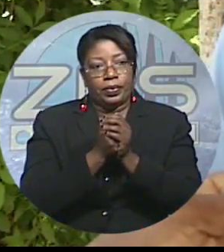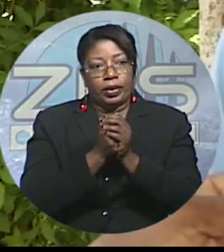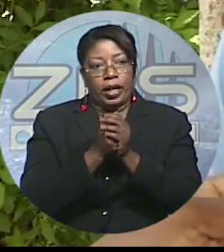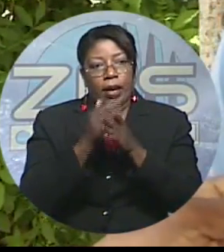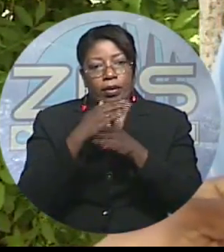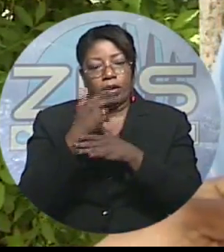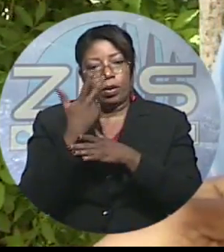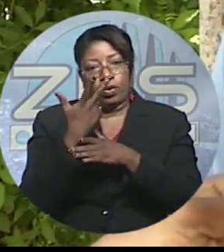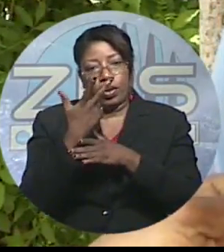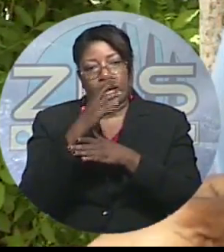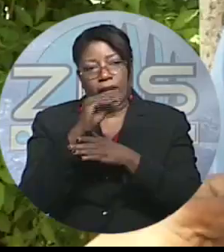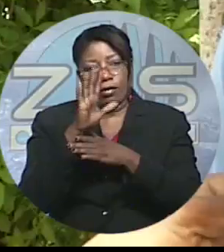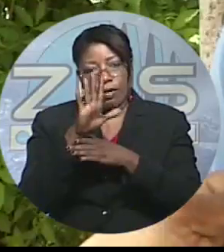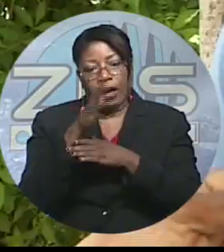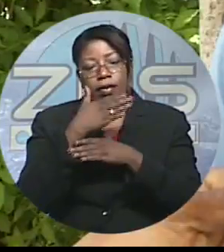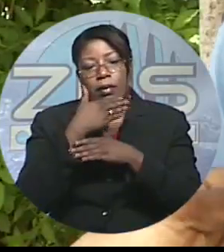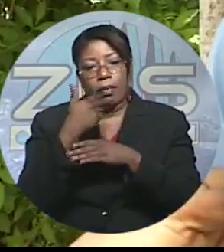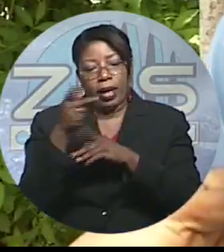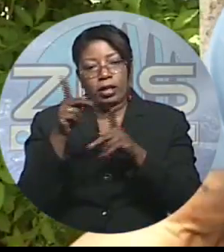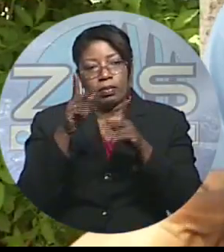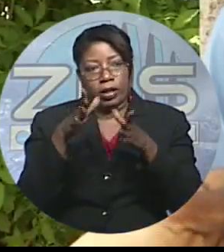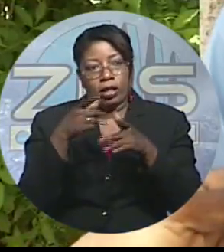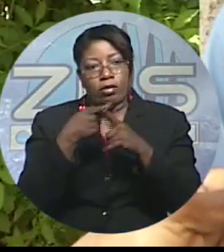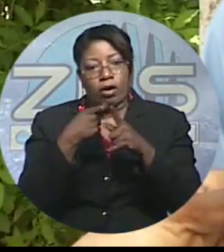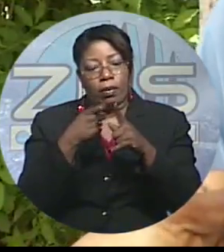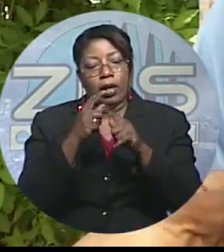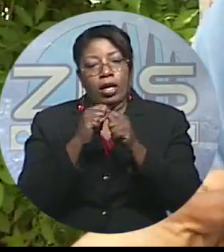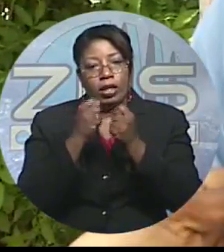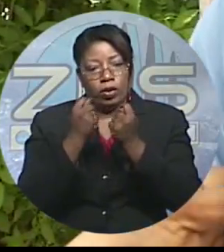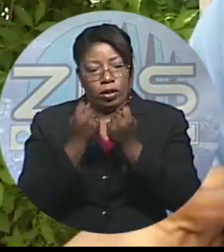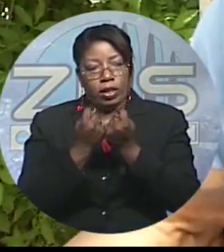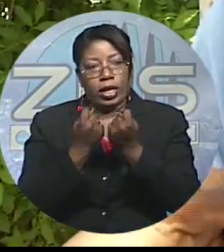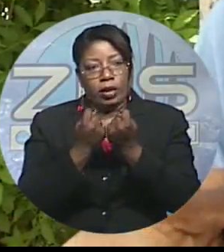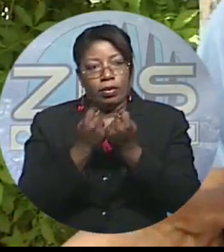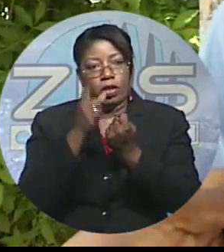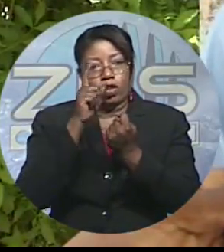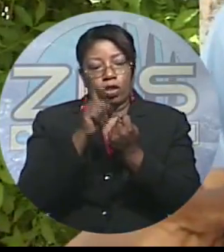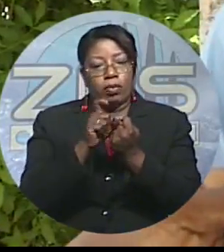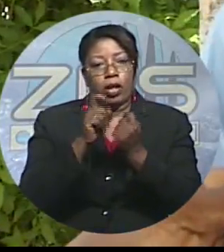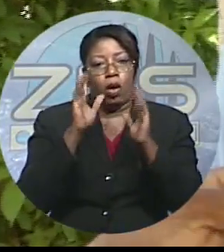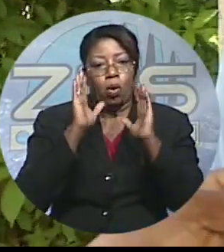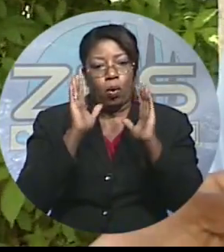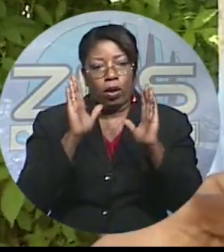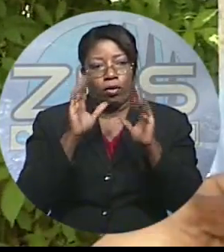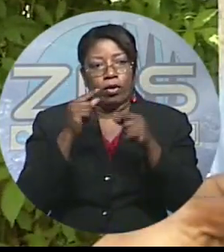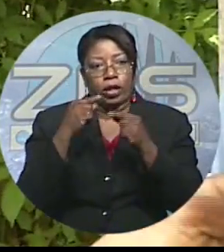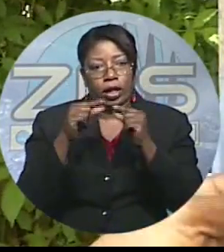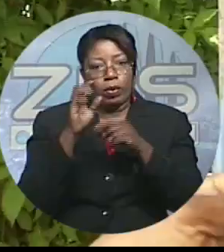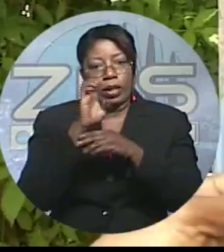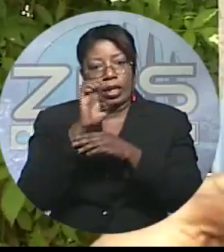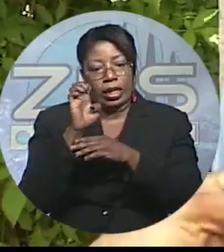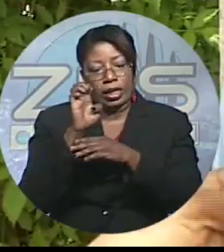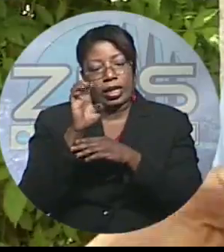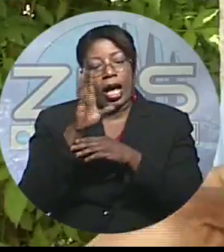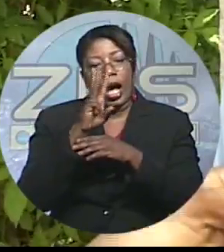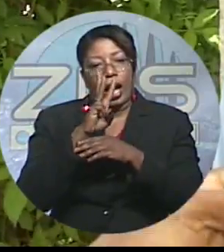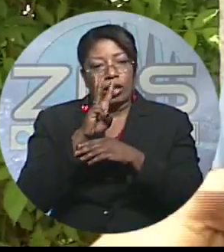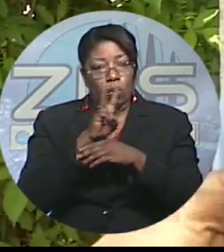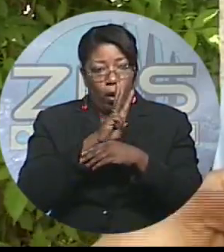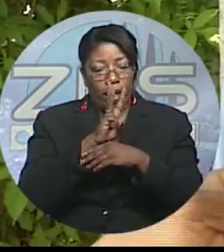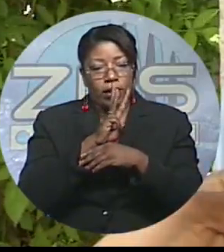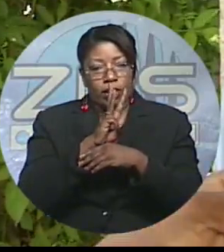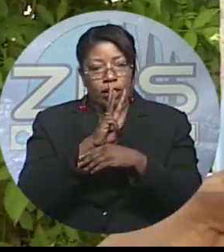between 3 and 5 of the best players from those teams. So it should be a great matchup with East and West, both men's and